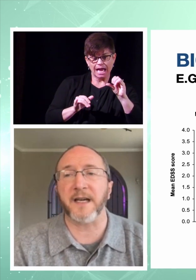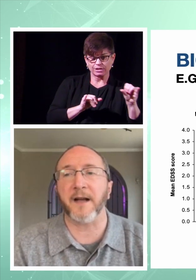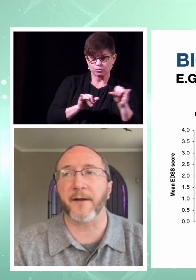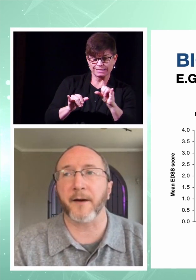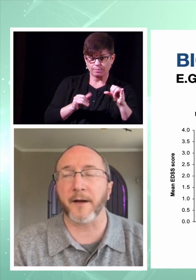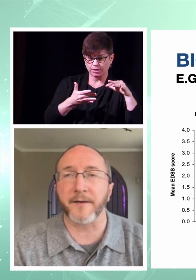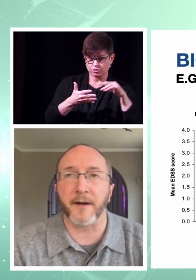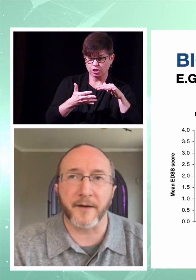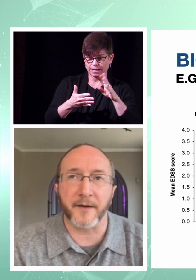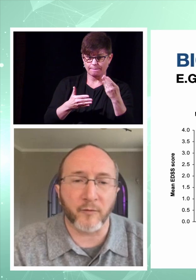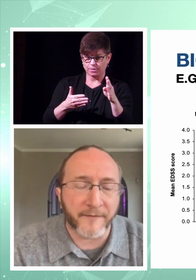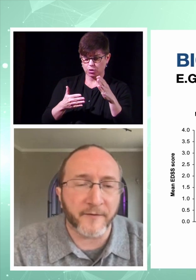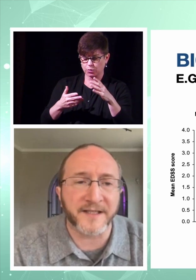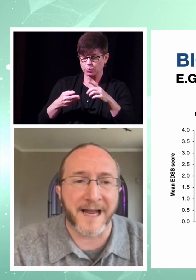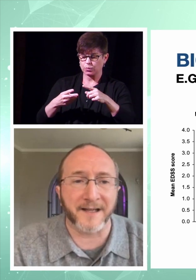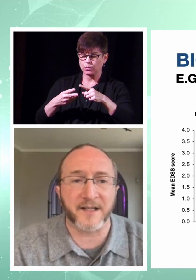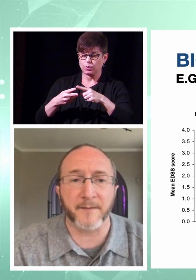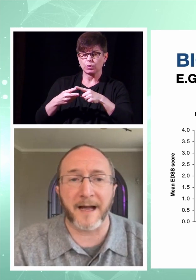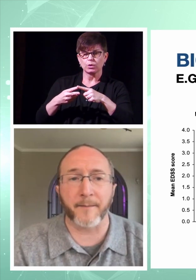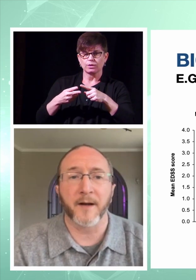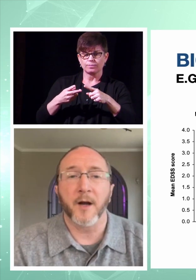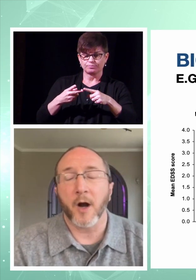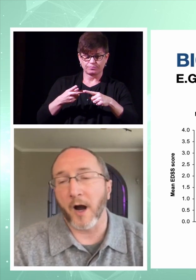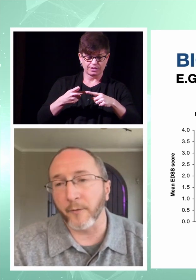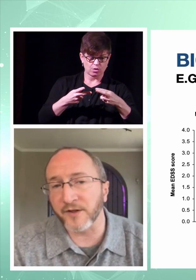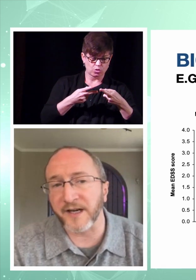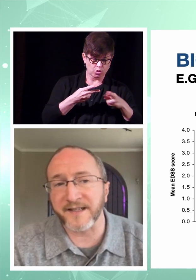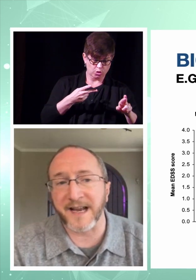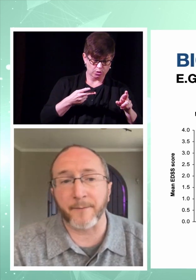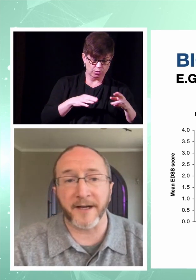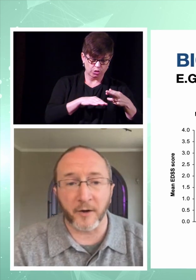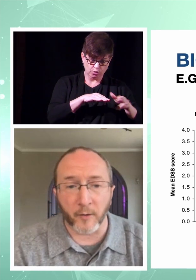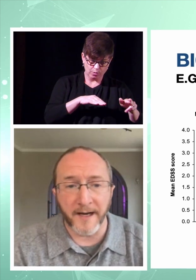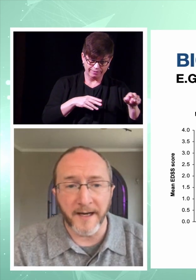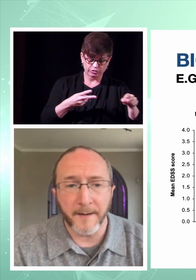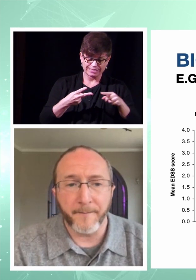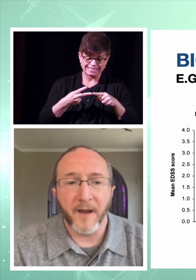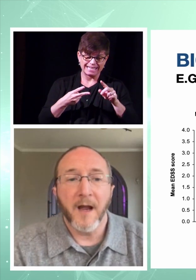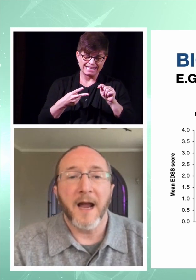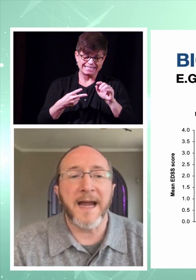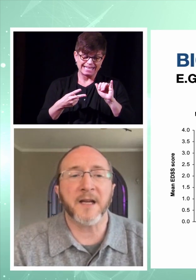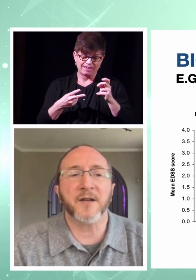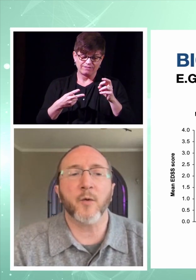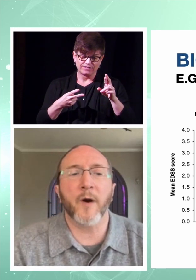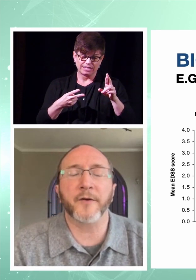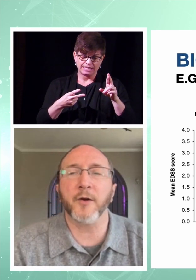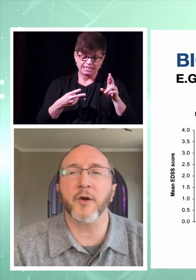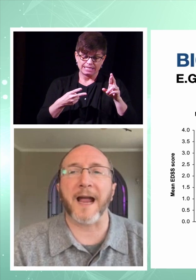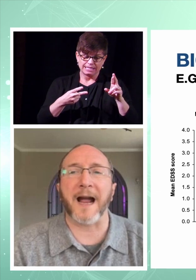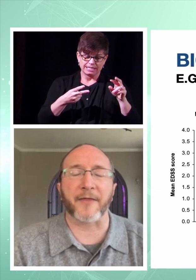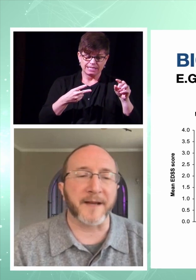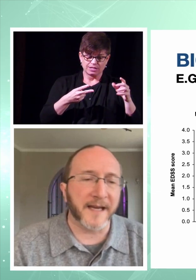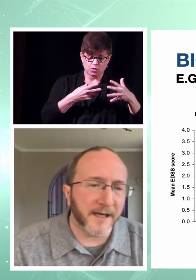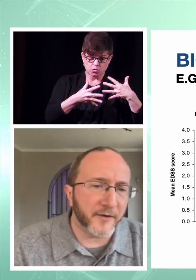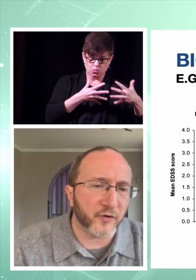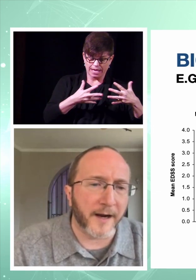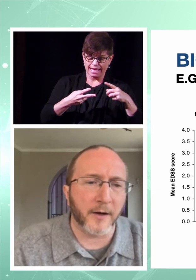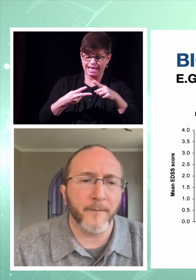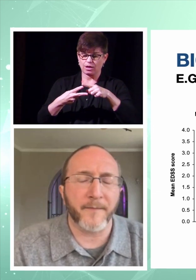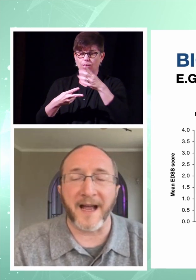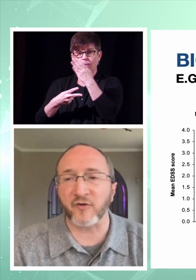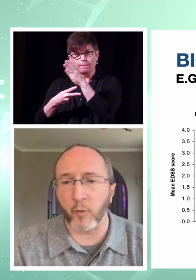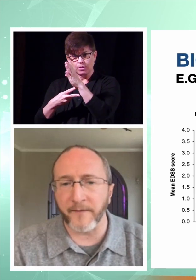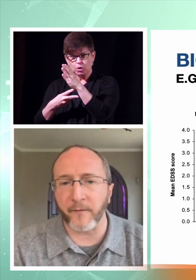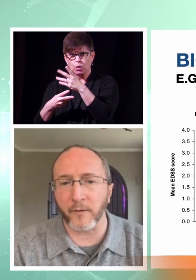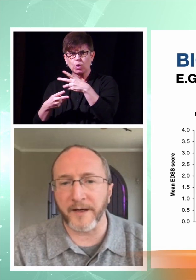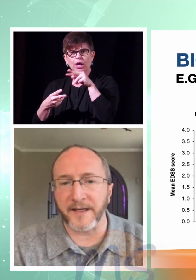you see the reference natalizumab, in other words, Tysabri, in gray. And whether you look at the beginning of the